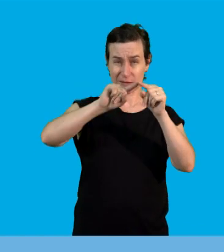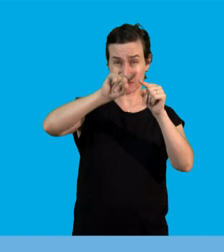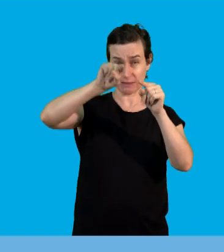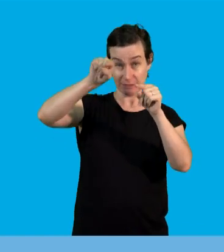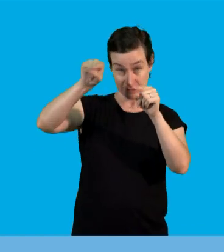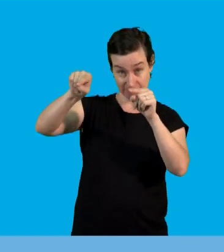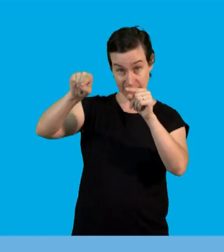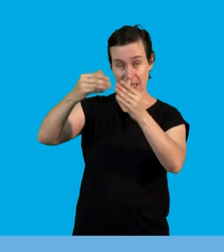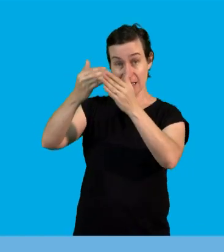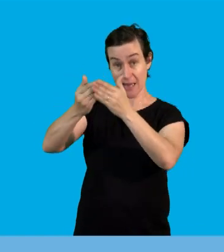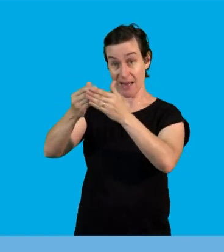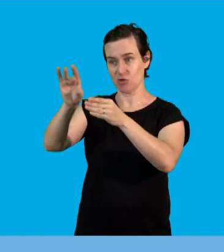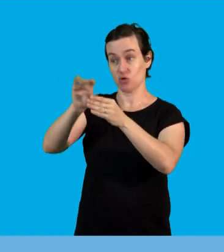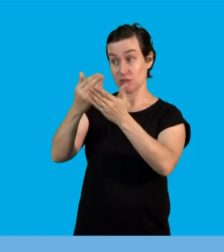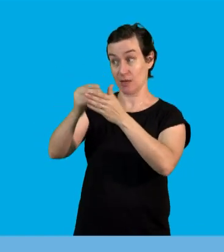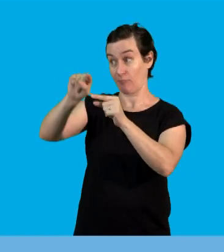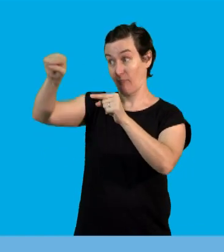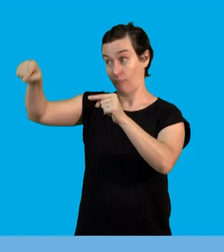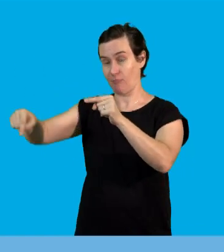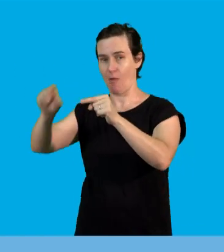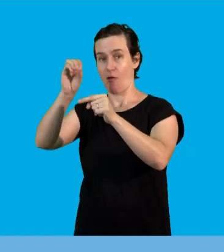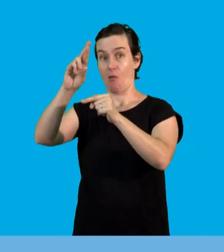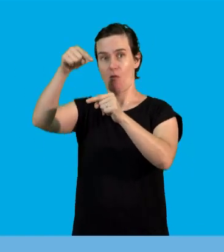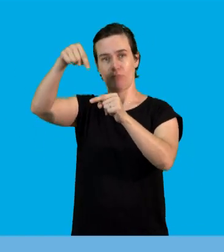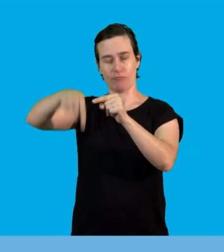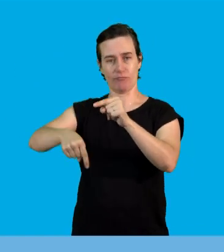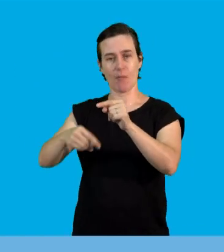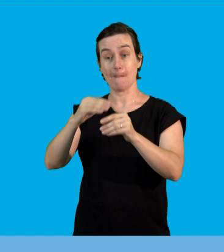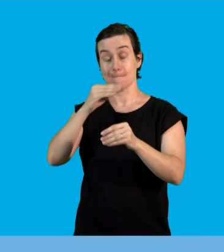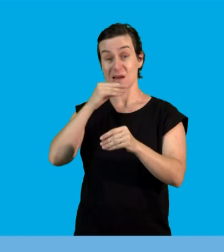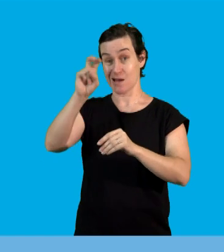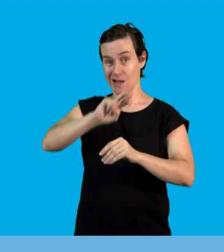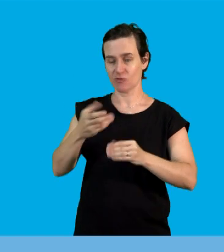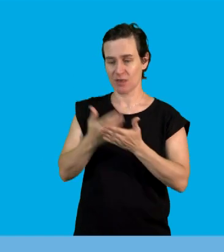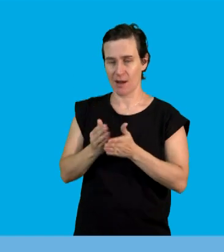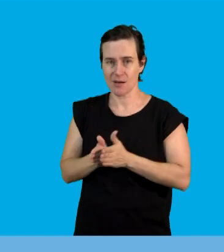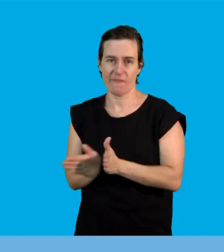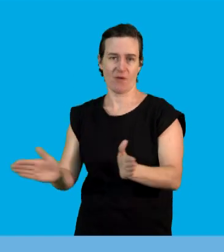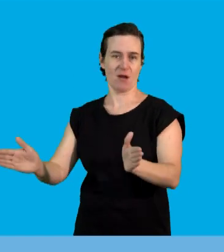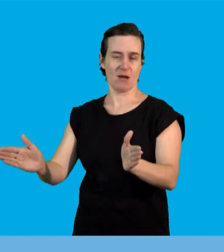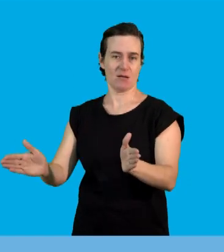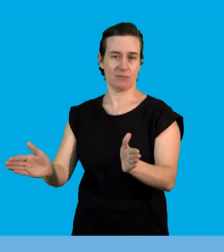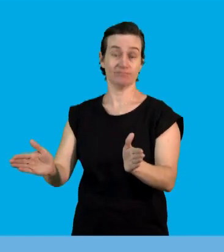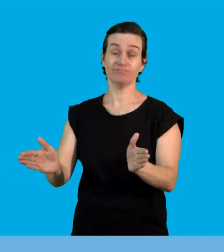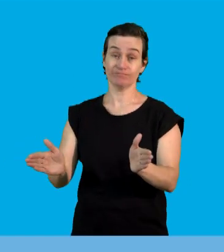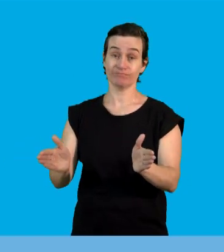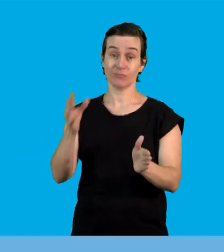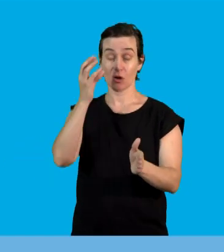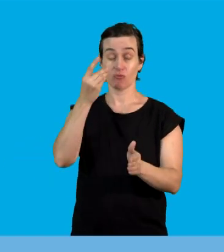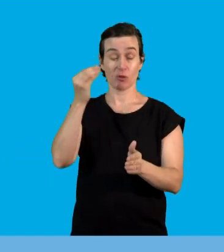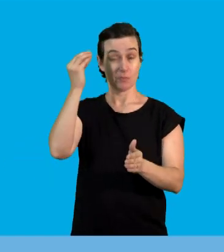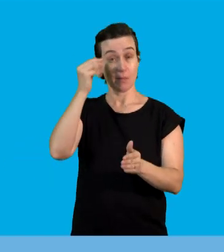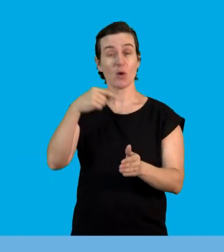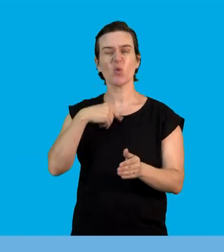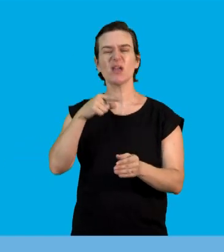this point, it has to divide. Now the moment your current divides into the two resistors, remember that we are using our